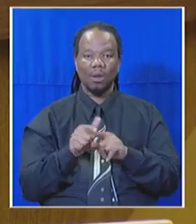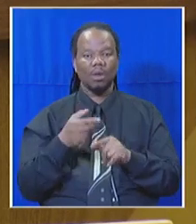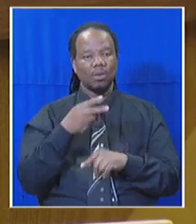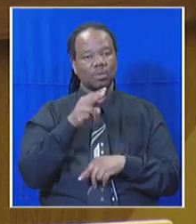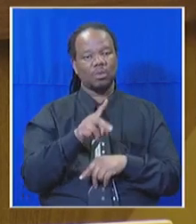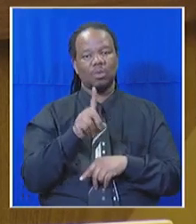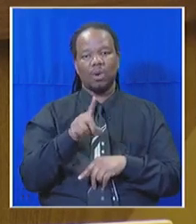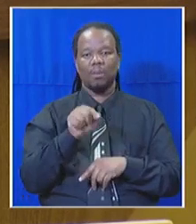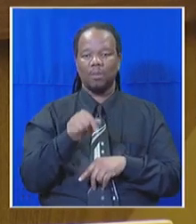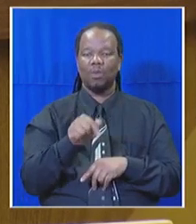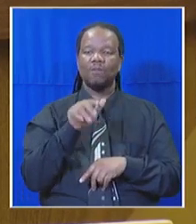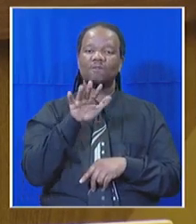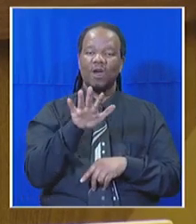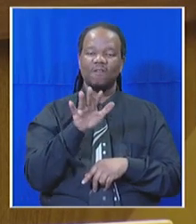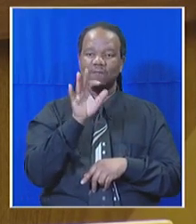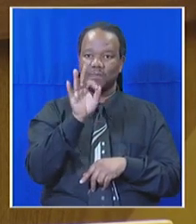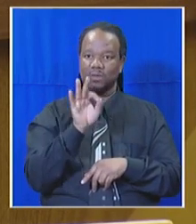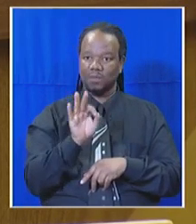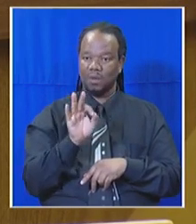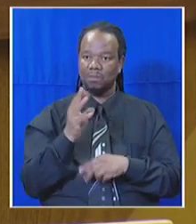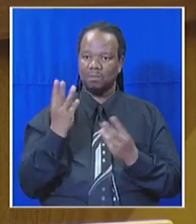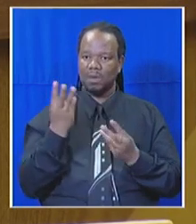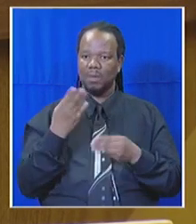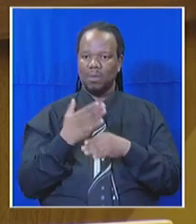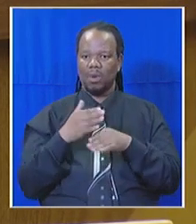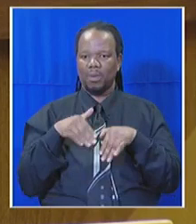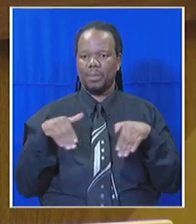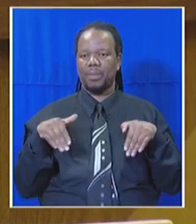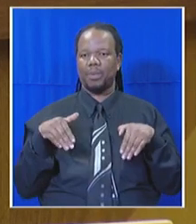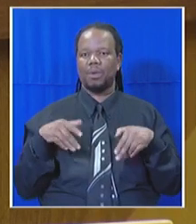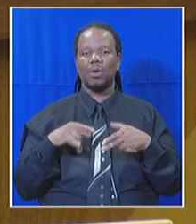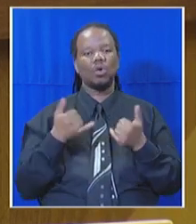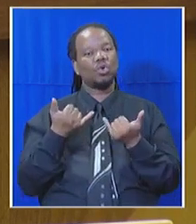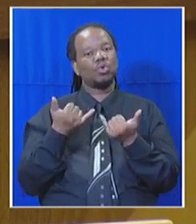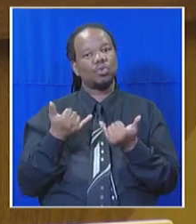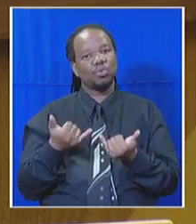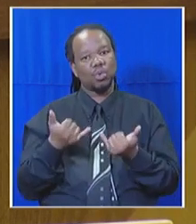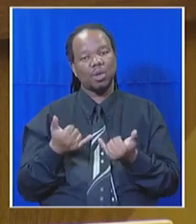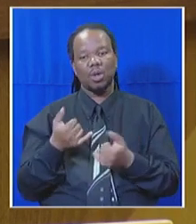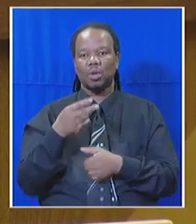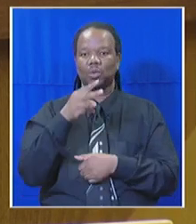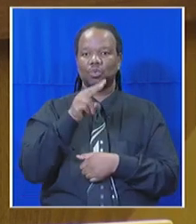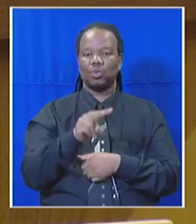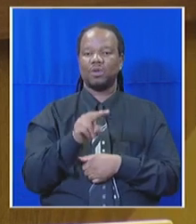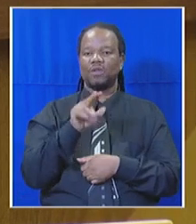21.5% unemployment in South Africa. And as we stand today, there is 25.5%